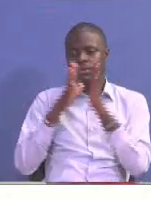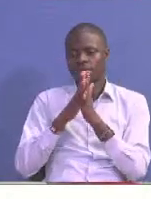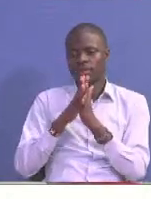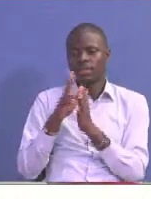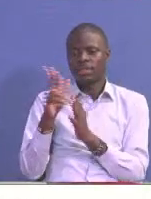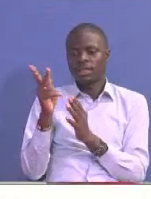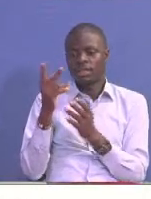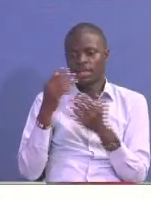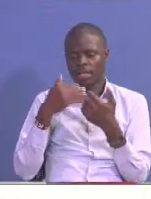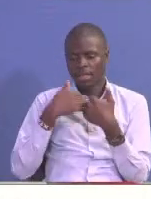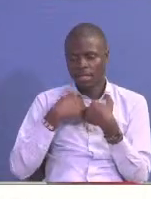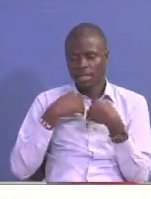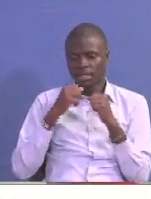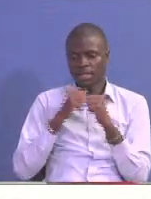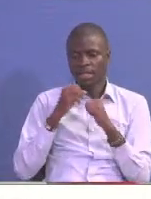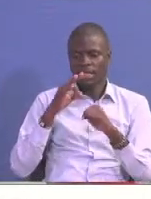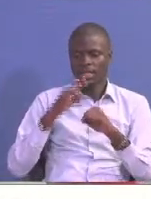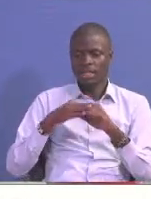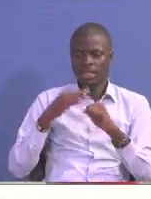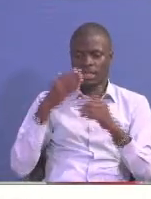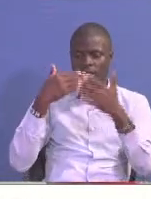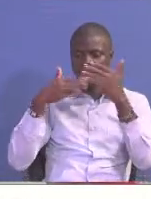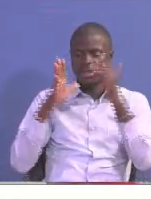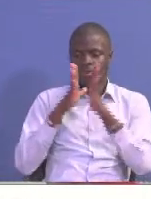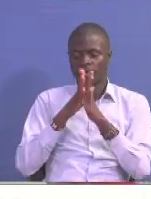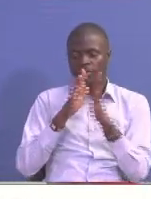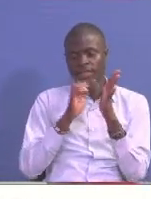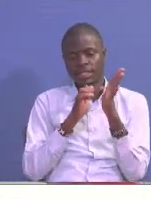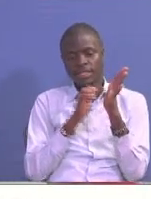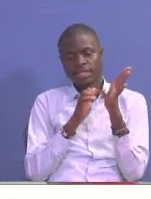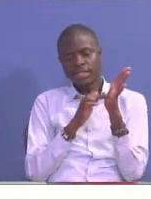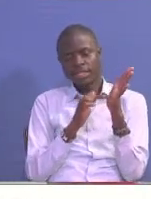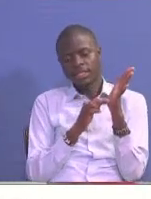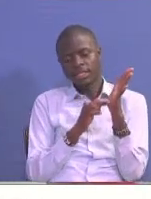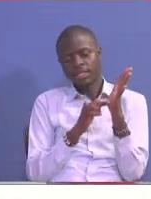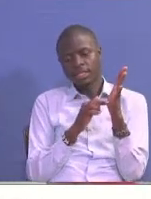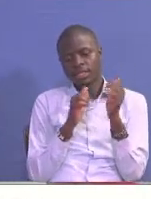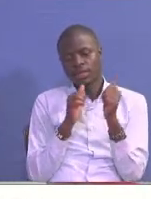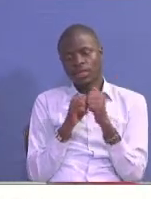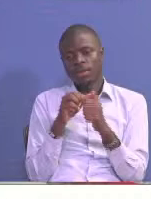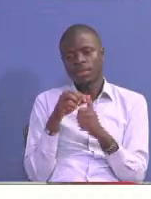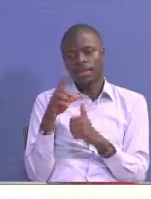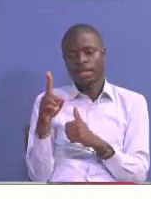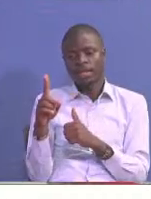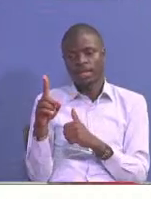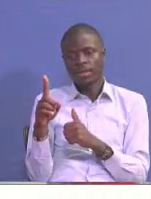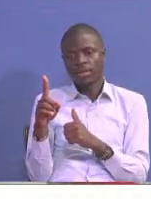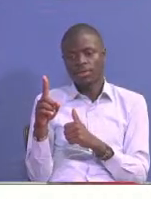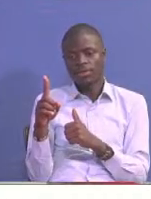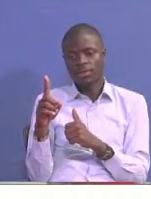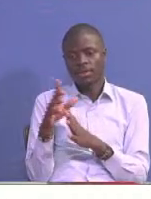Kenya has 18 universities listed, with Nairobi